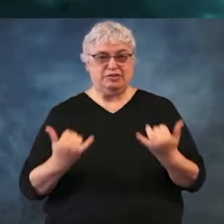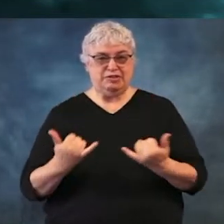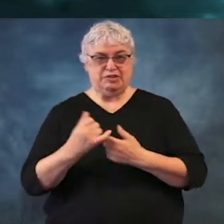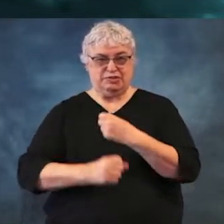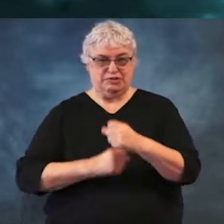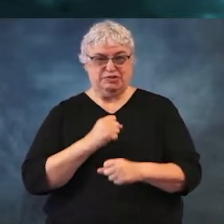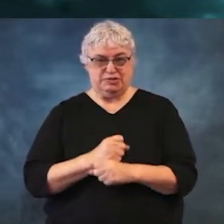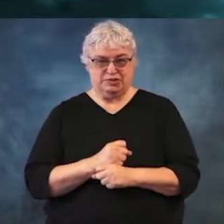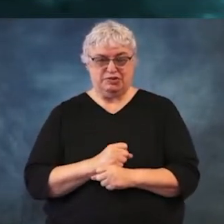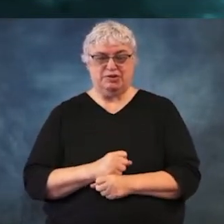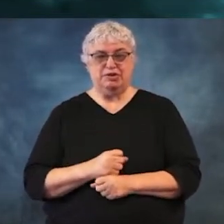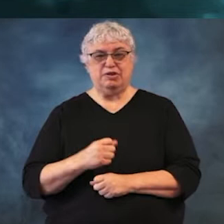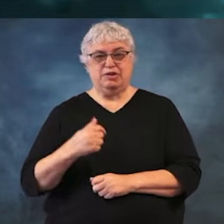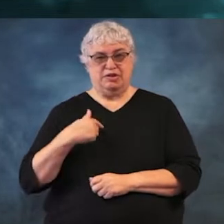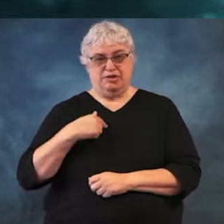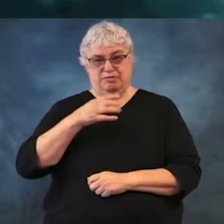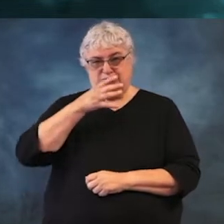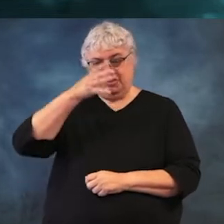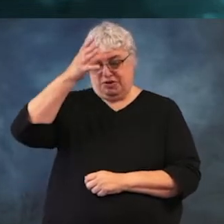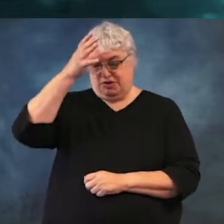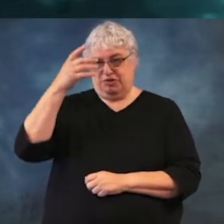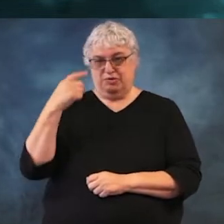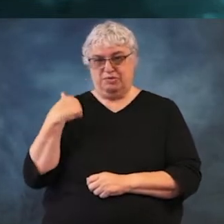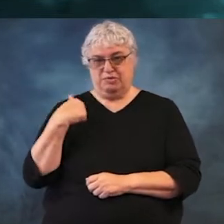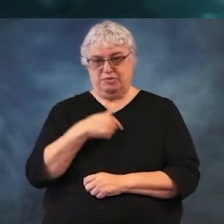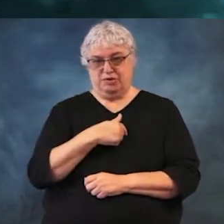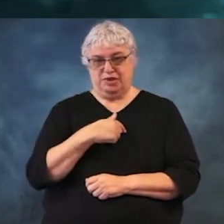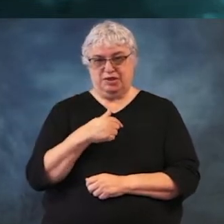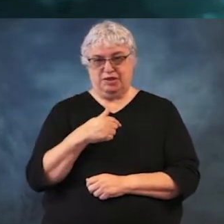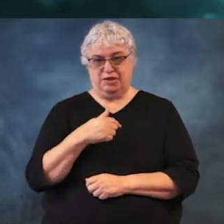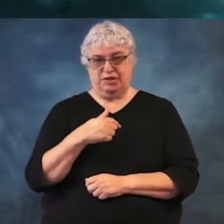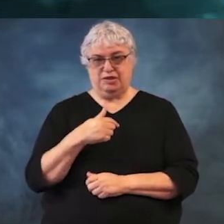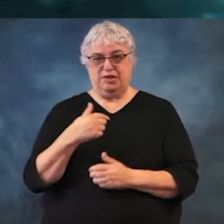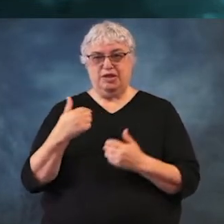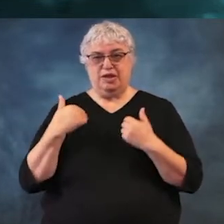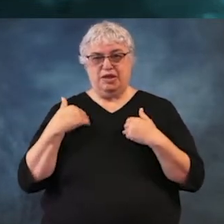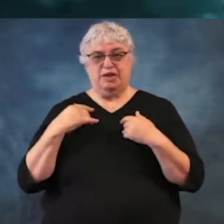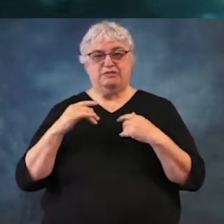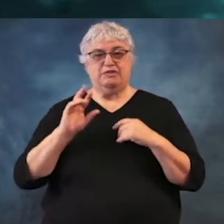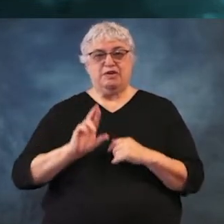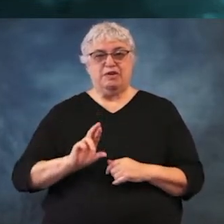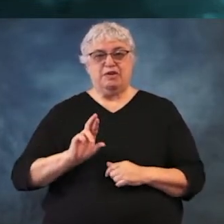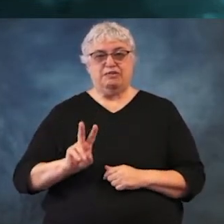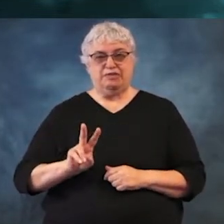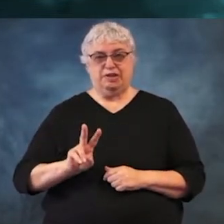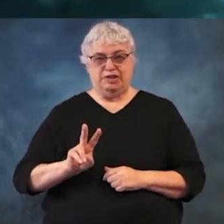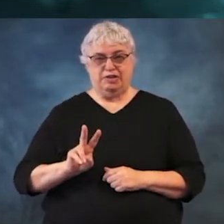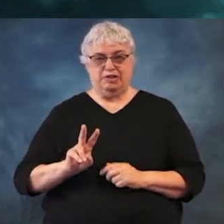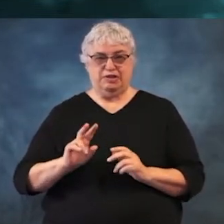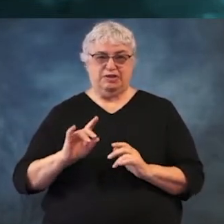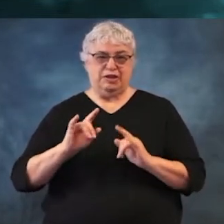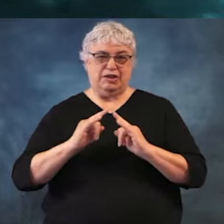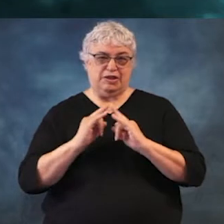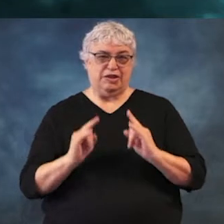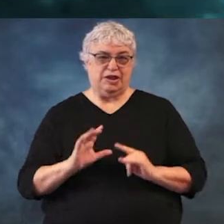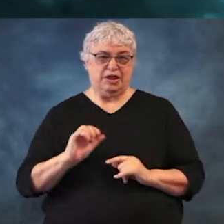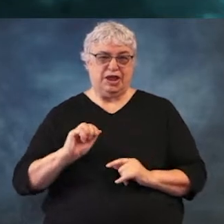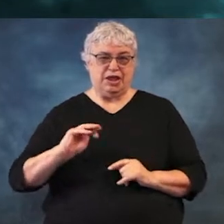but as a parent, we do have a camper. So typically we